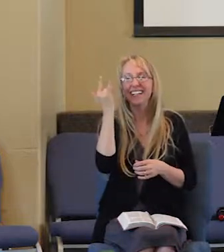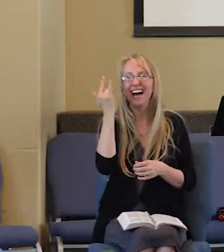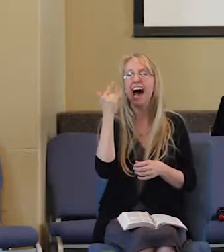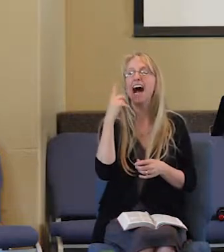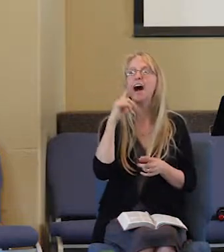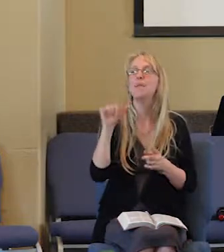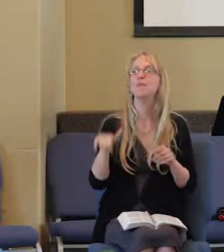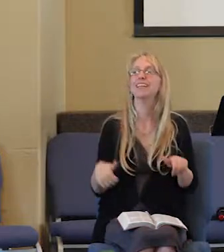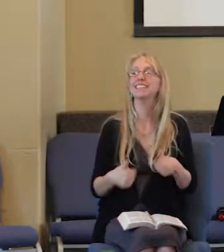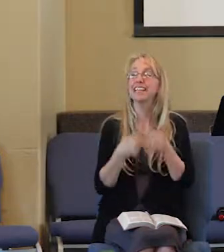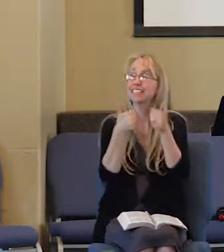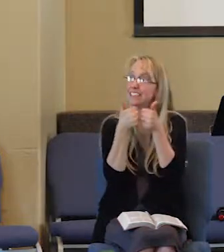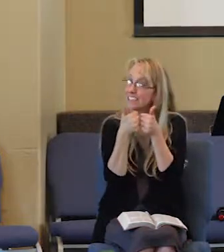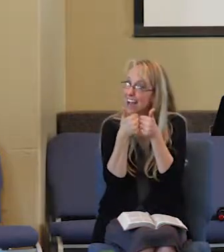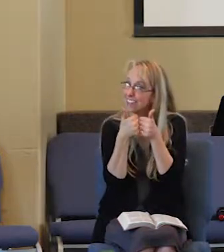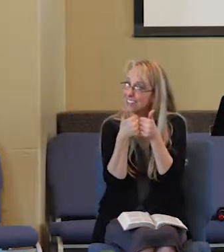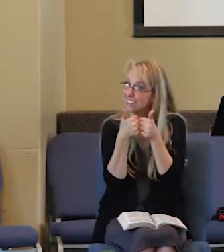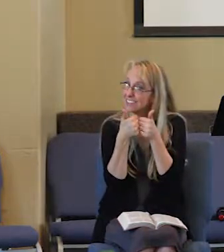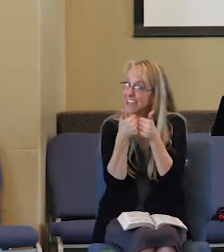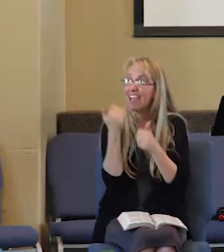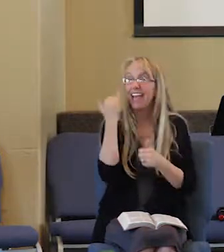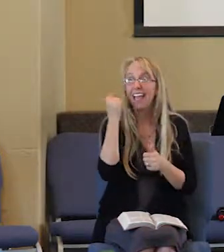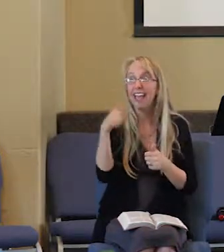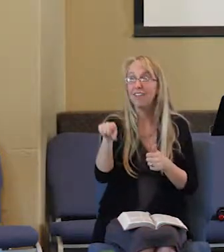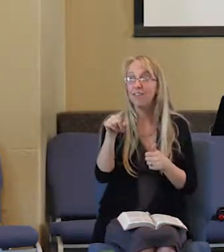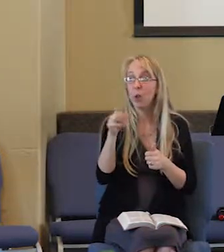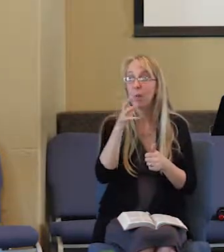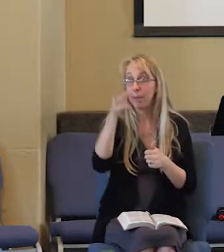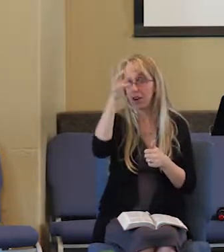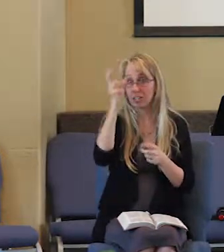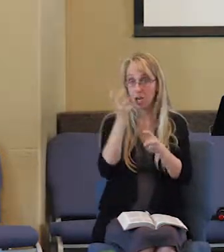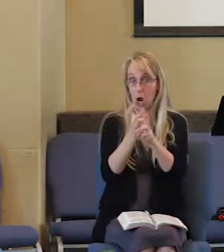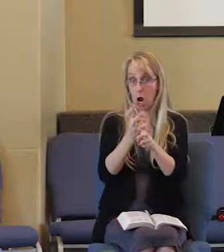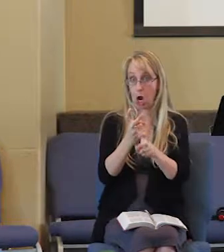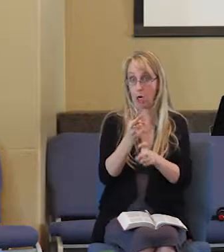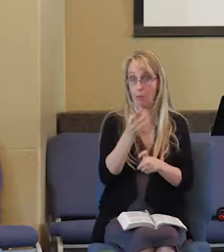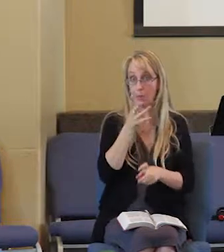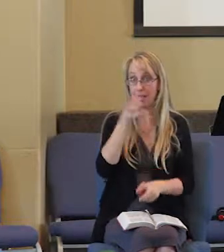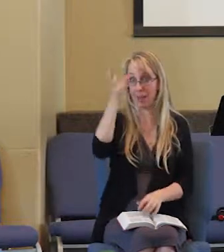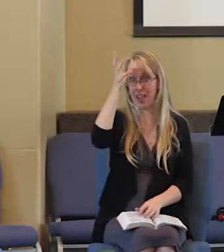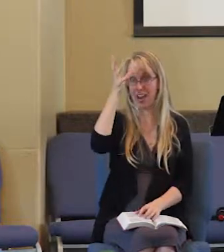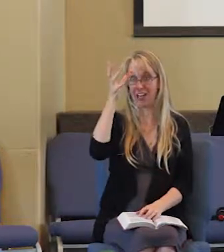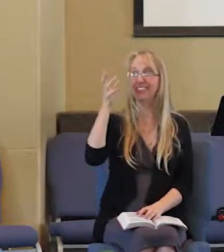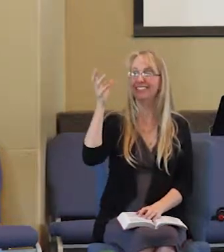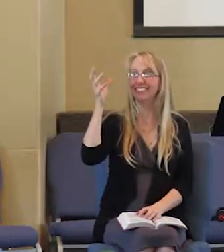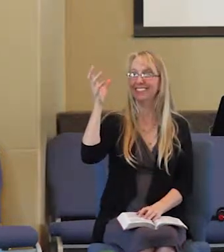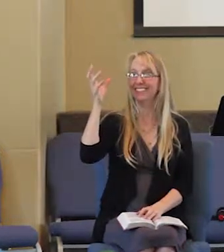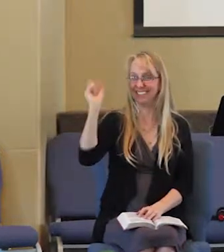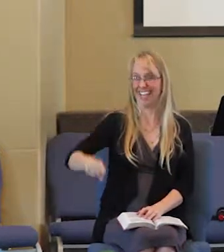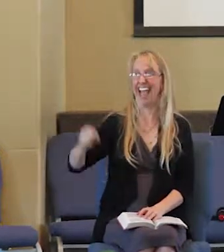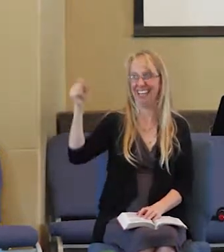Because it's a challenge. If you're a parent, is it a challenge being a parent? You know,